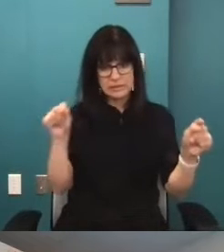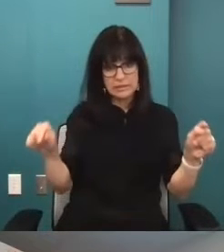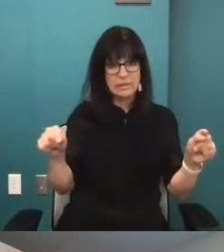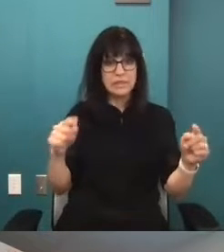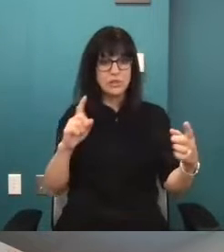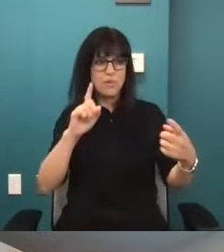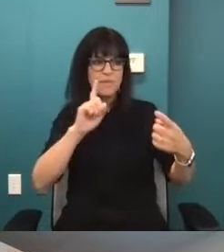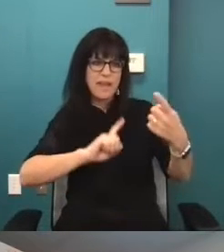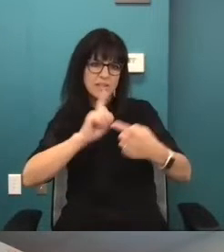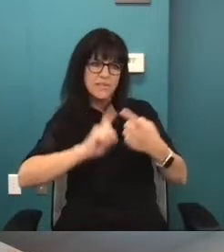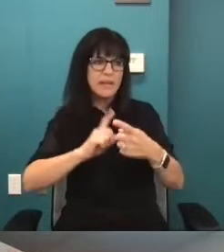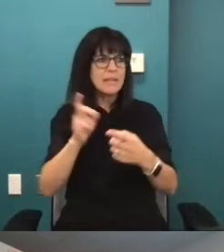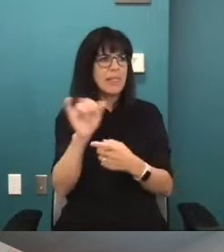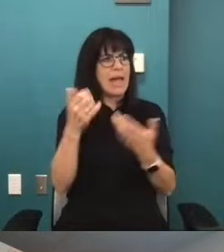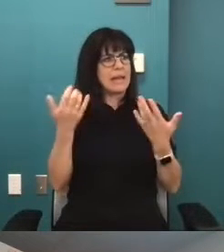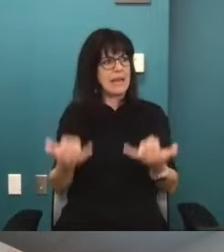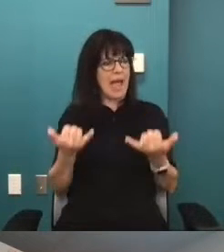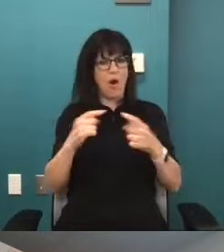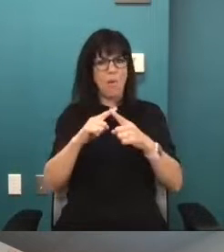of like we're doing right now, just on Zoom.